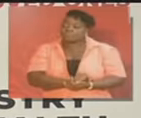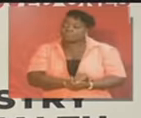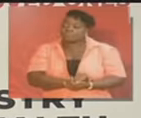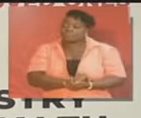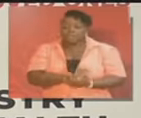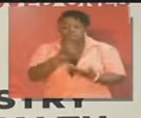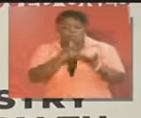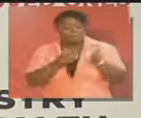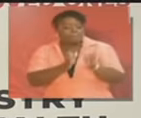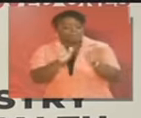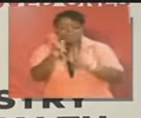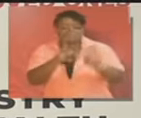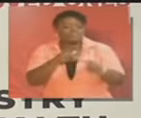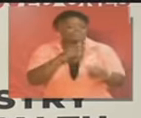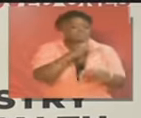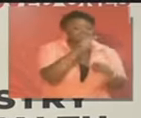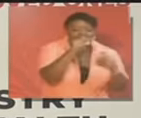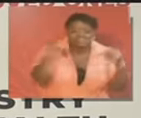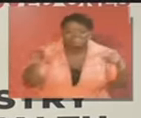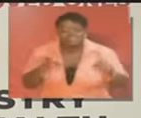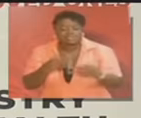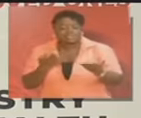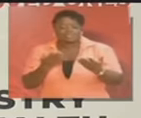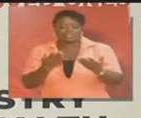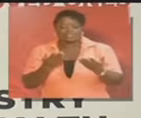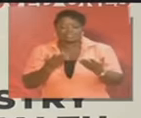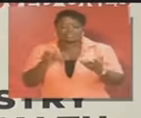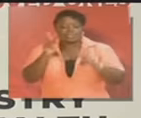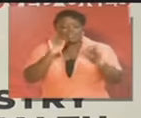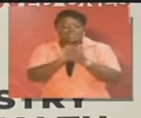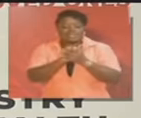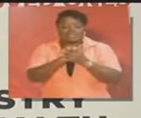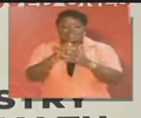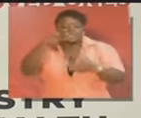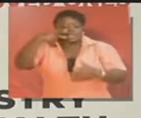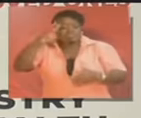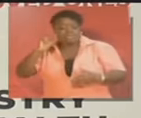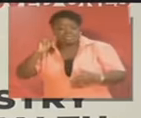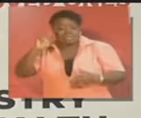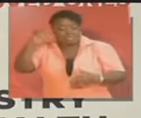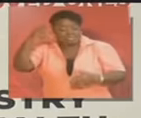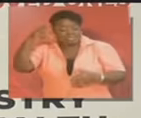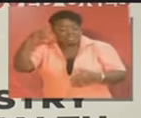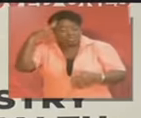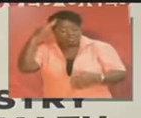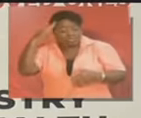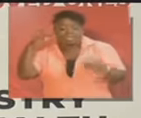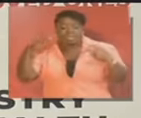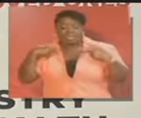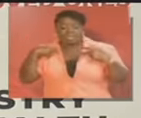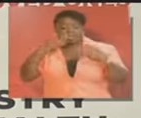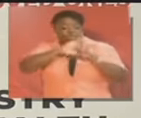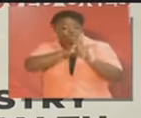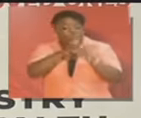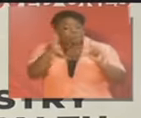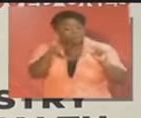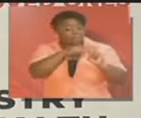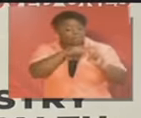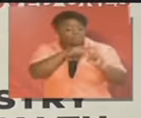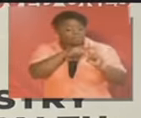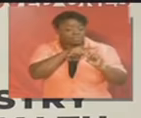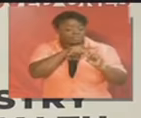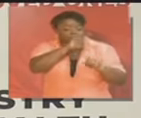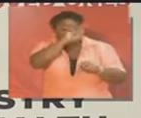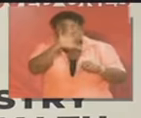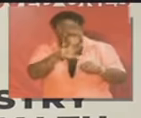in the public domain, of course, is the fact that the Prime Minister would have been diagnosed as COVID positive by a test done on